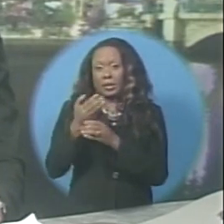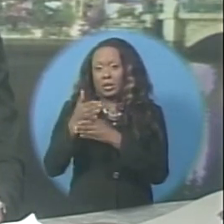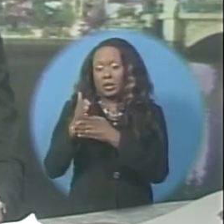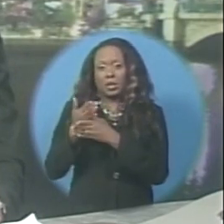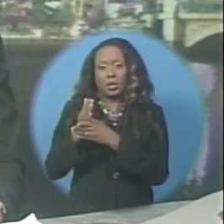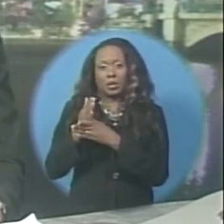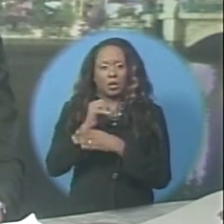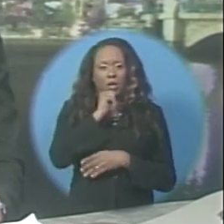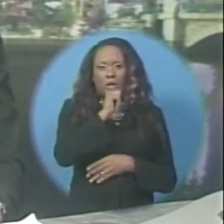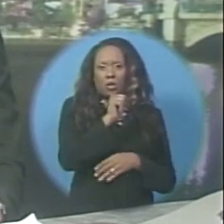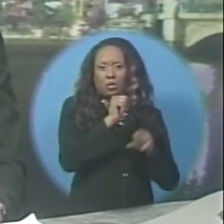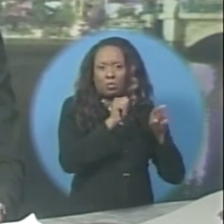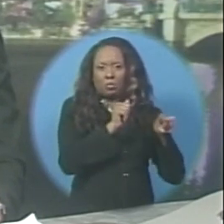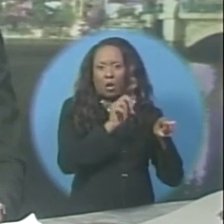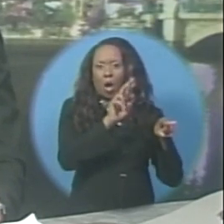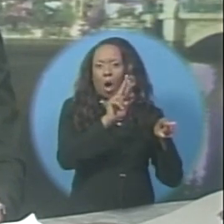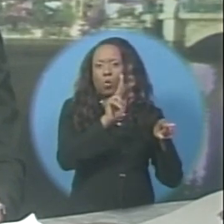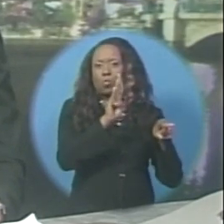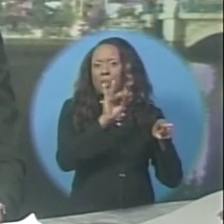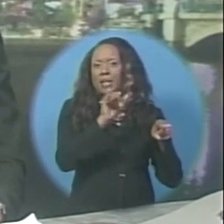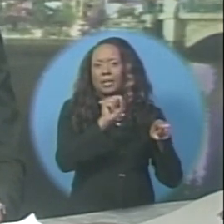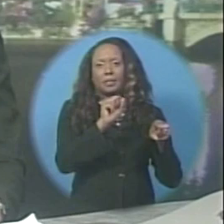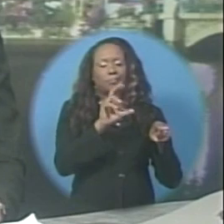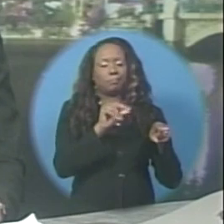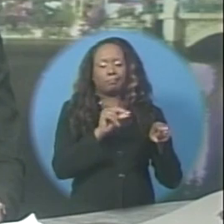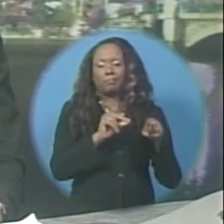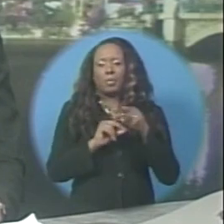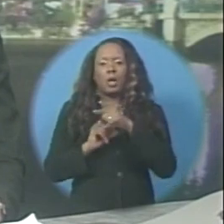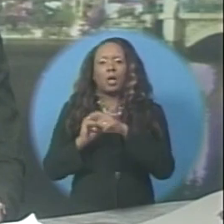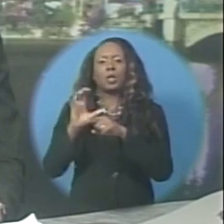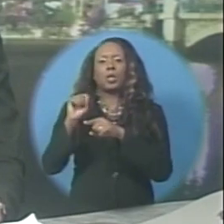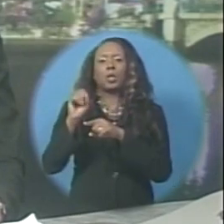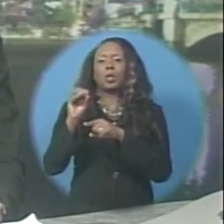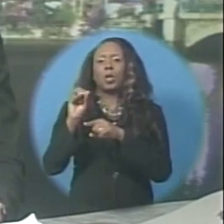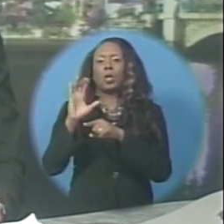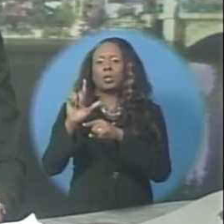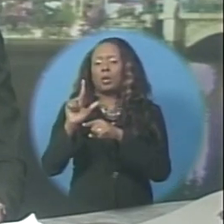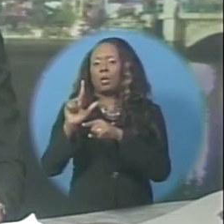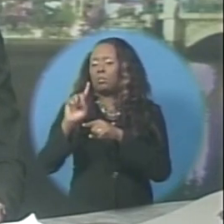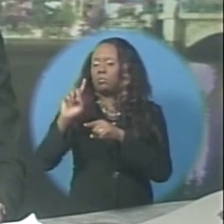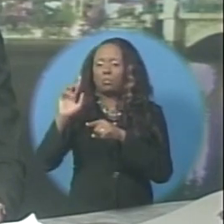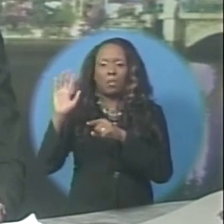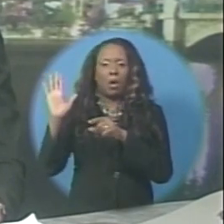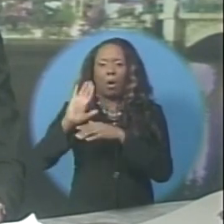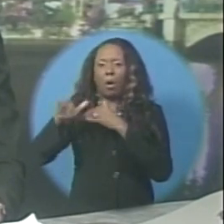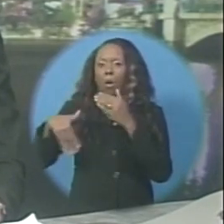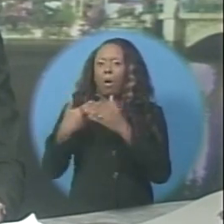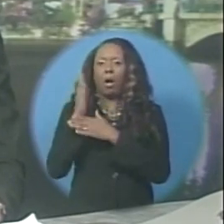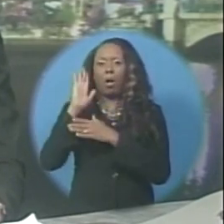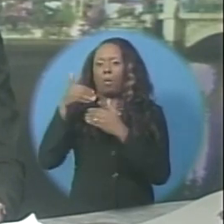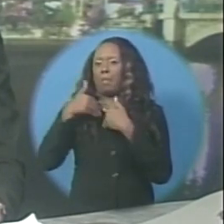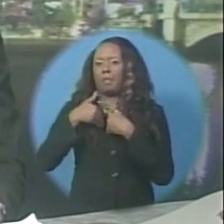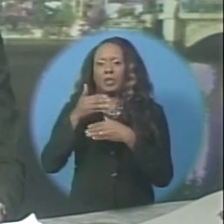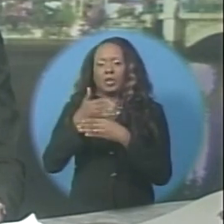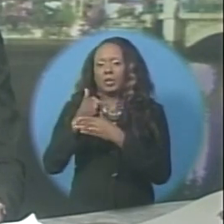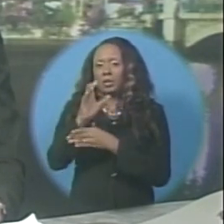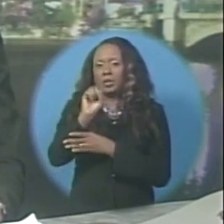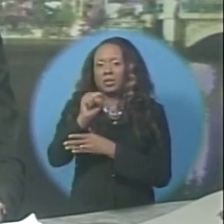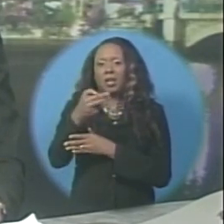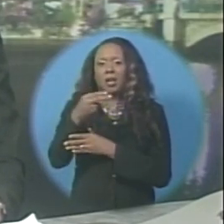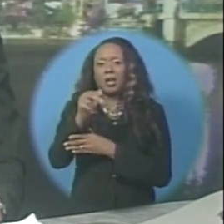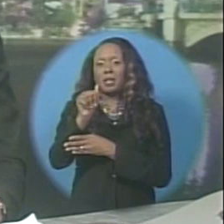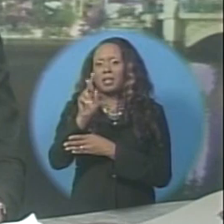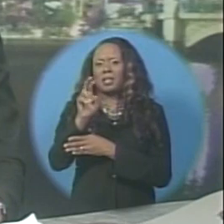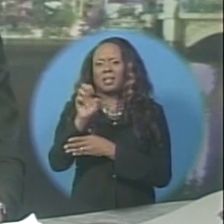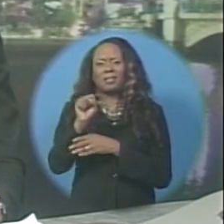to a query from the Business Report, CEO of Rubis Caribbean, Mauricio Nichols, says Rubis is very concerned about the effects